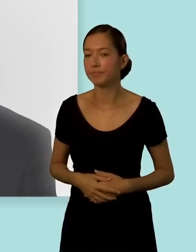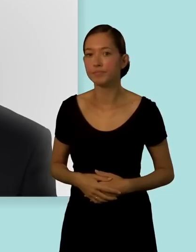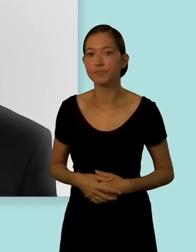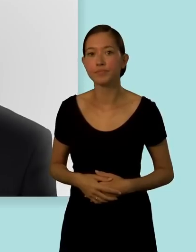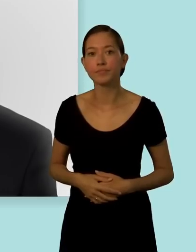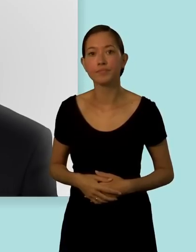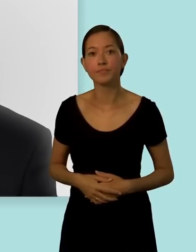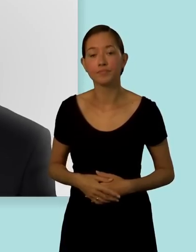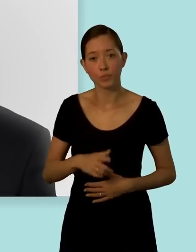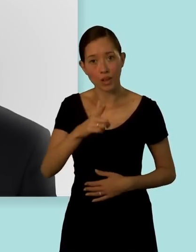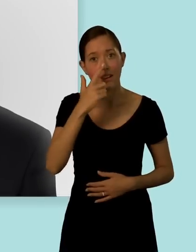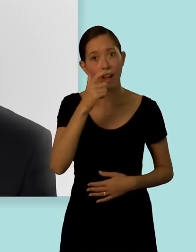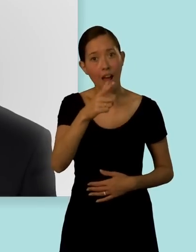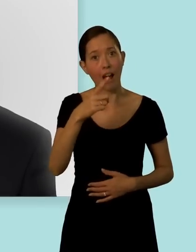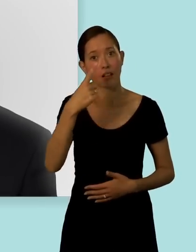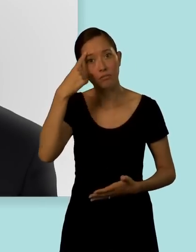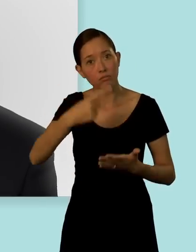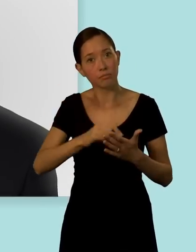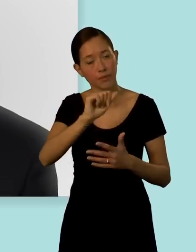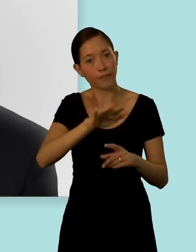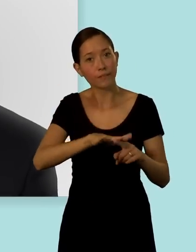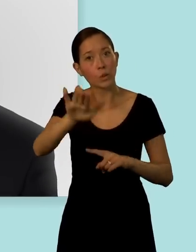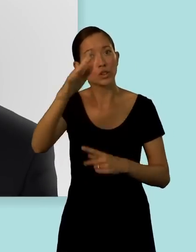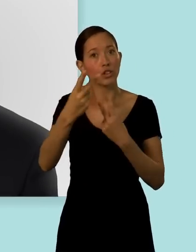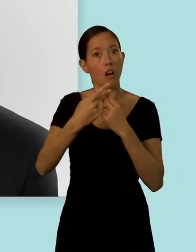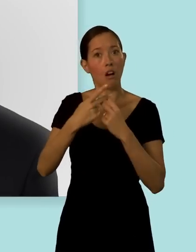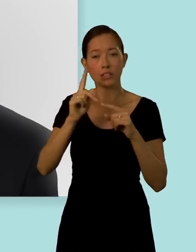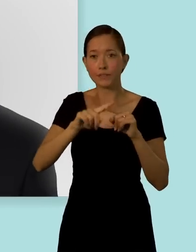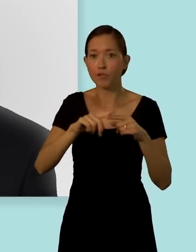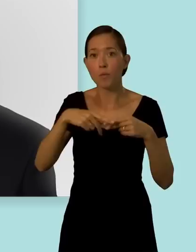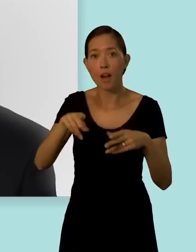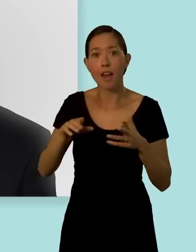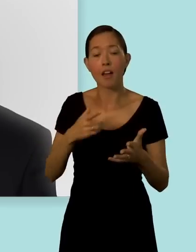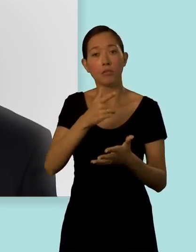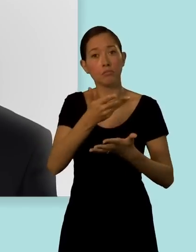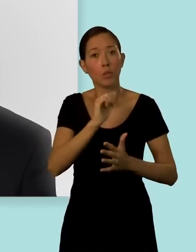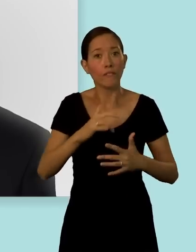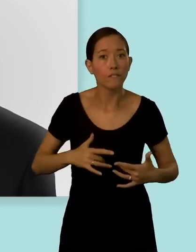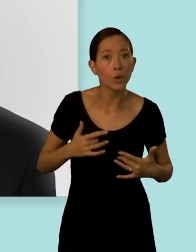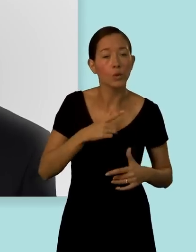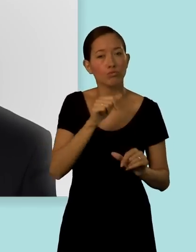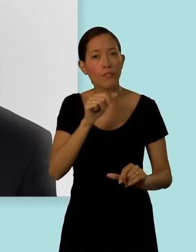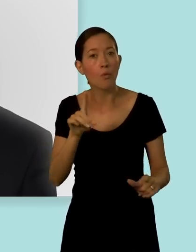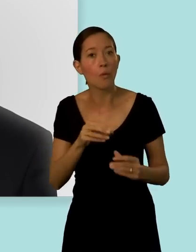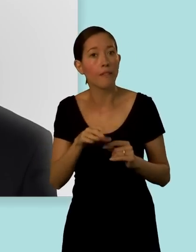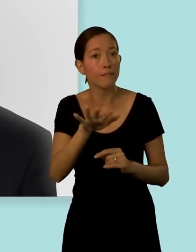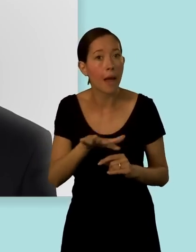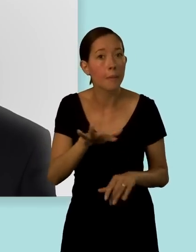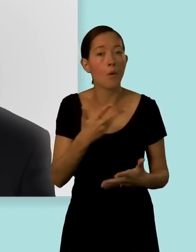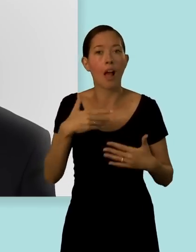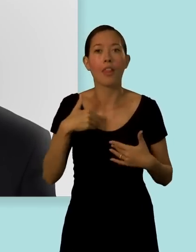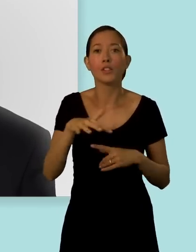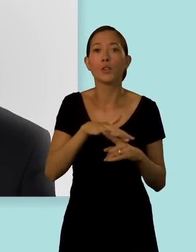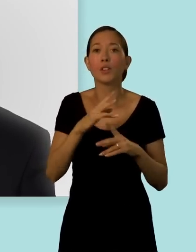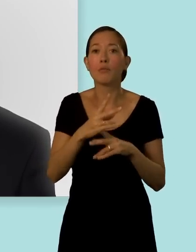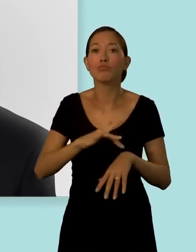You can choose to make decisions about your future care in a range of other ways too. Discussing views and preferences with family and health or social